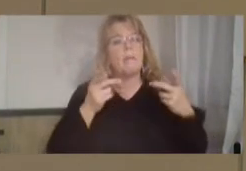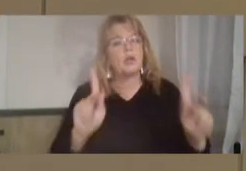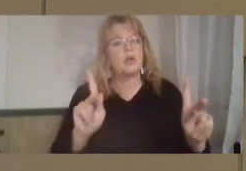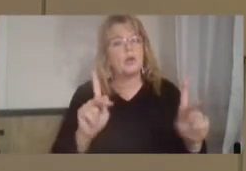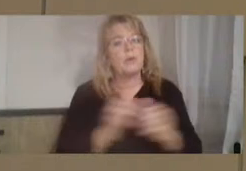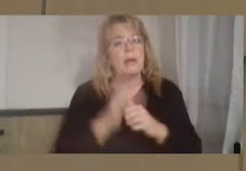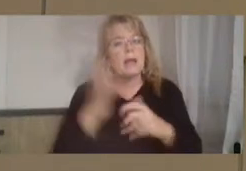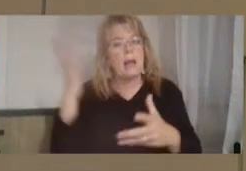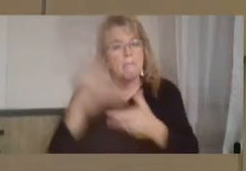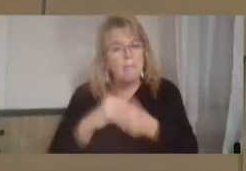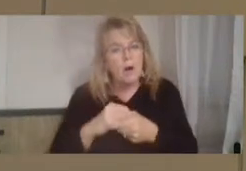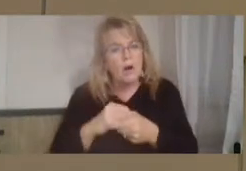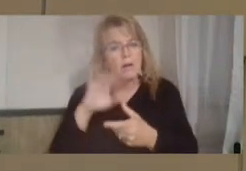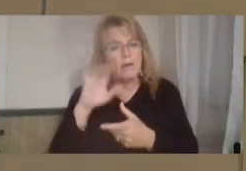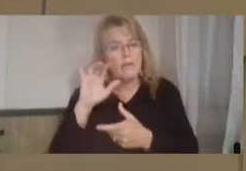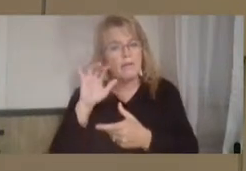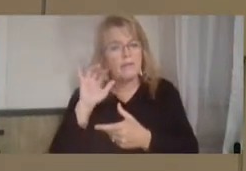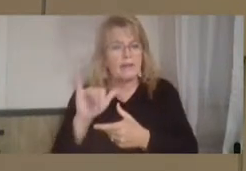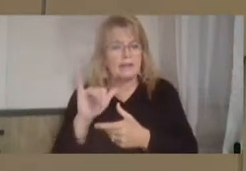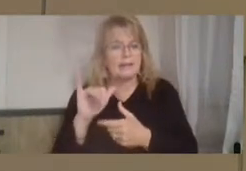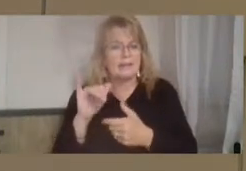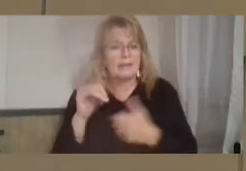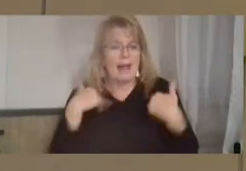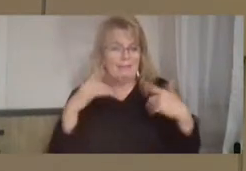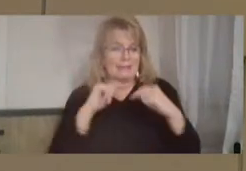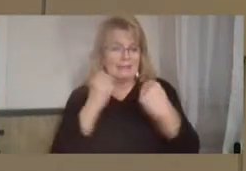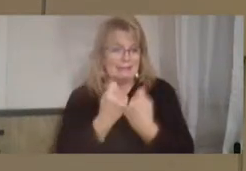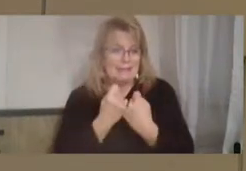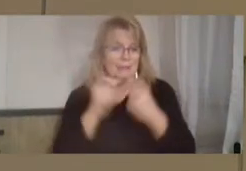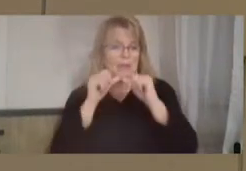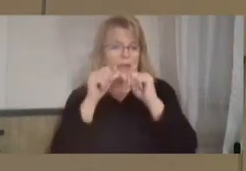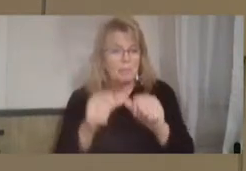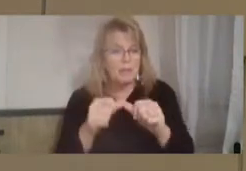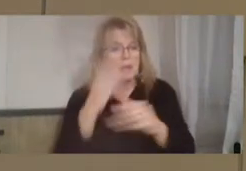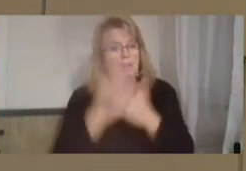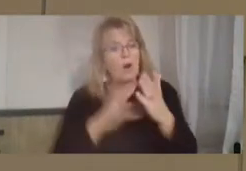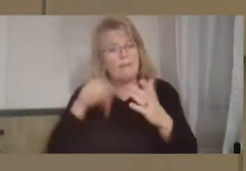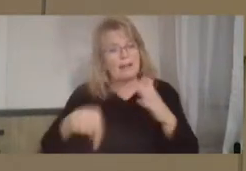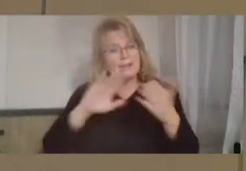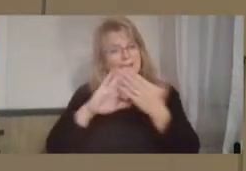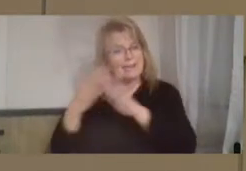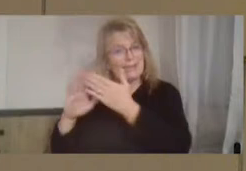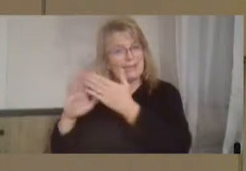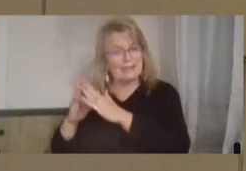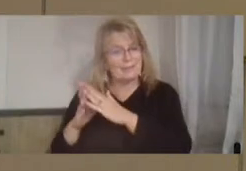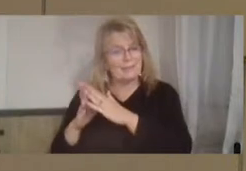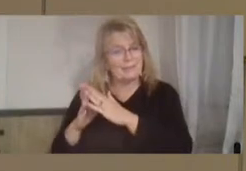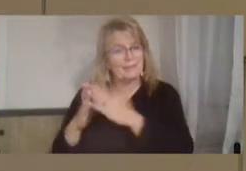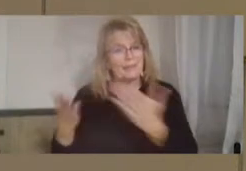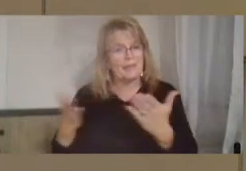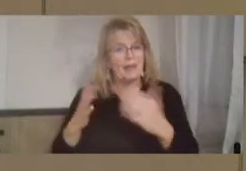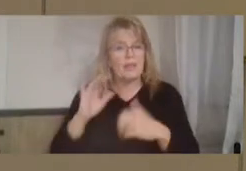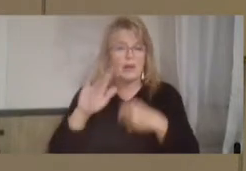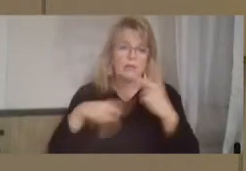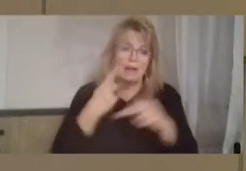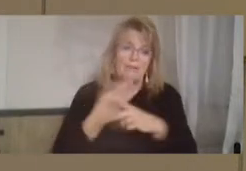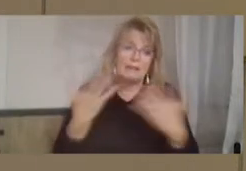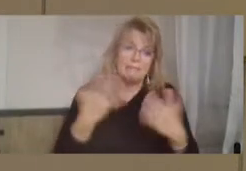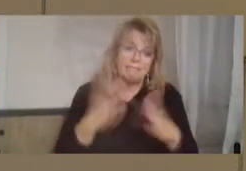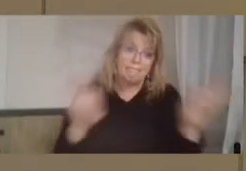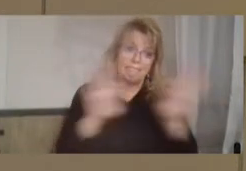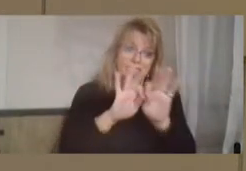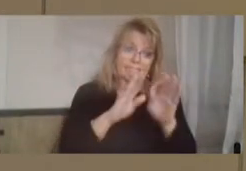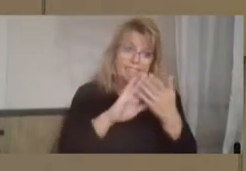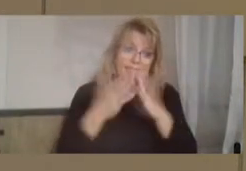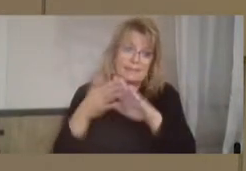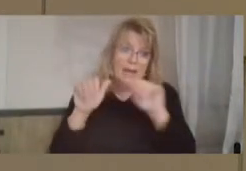this, to have this team continue to be a part of the city, because those kinds of things do make a difference in a city's ability